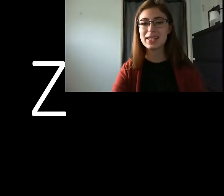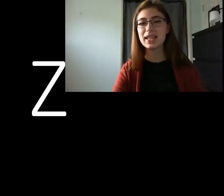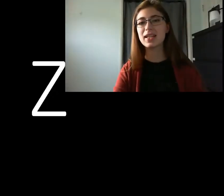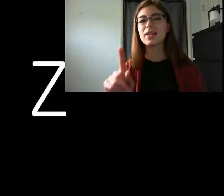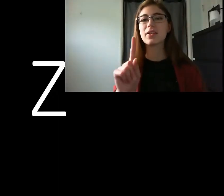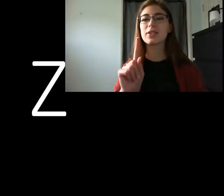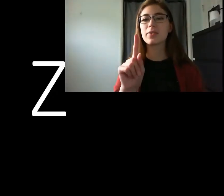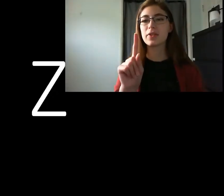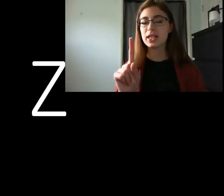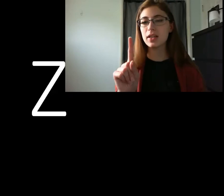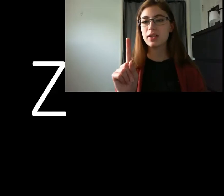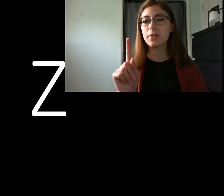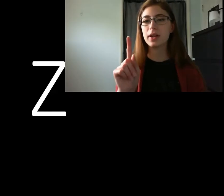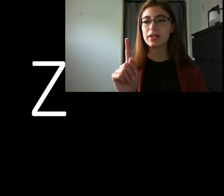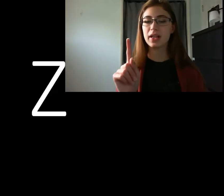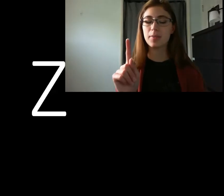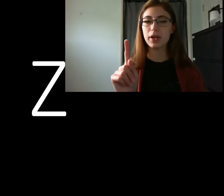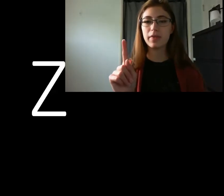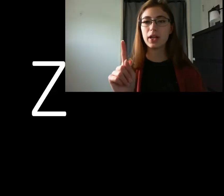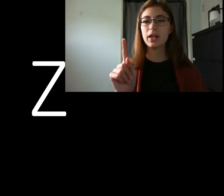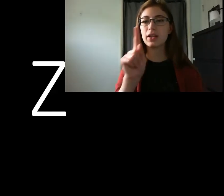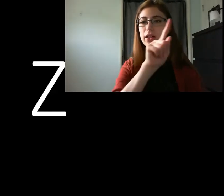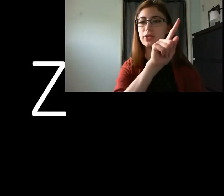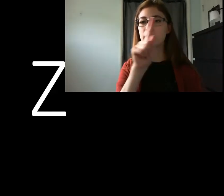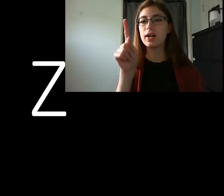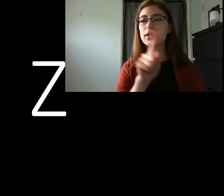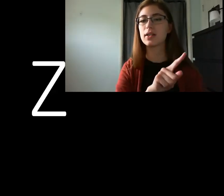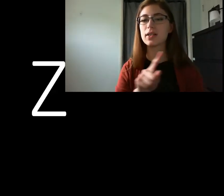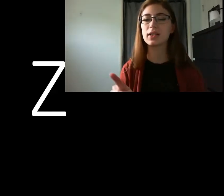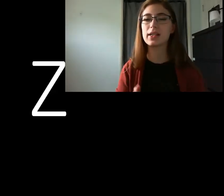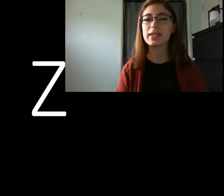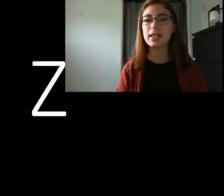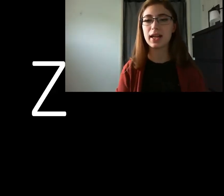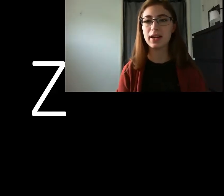And Z. So for Z, you are going to take your pointer finger and you're going to draw the letter Z in the air.